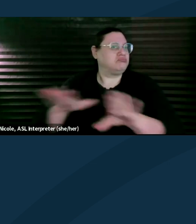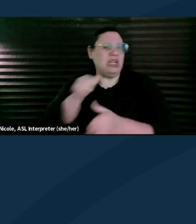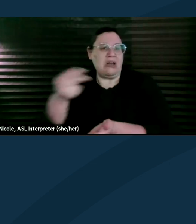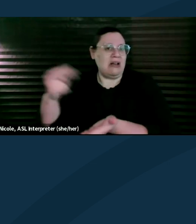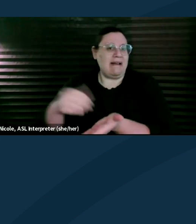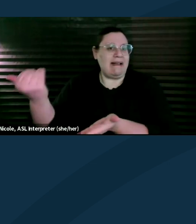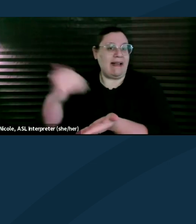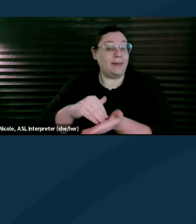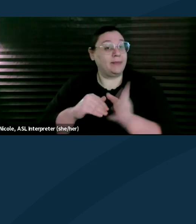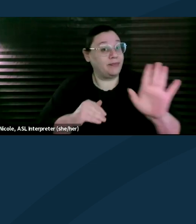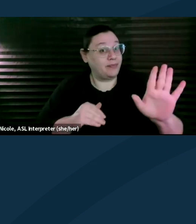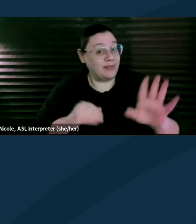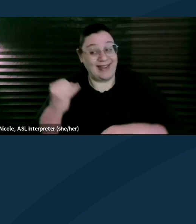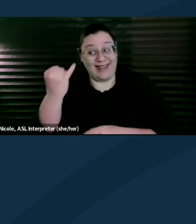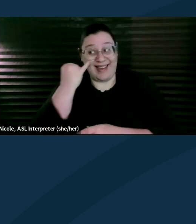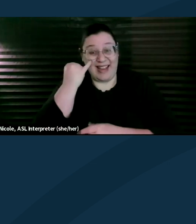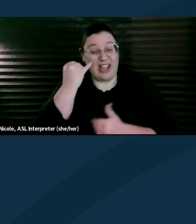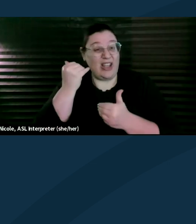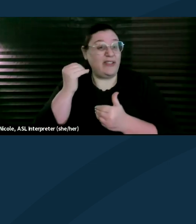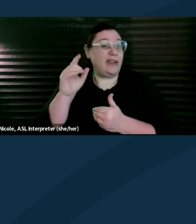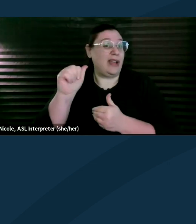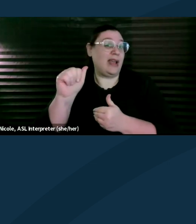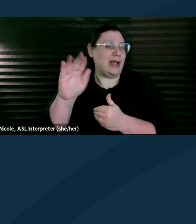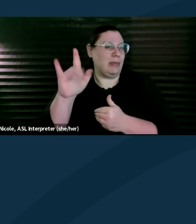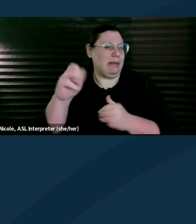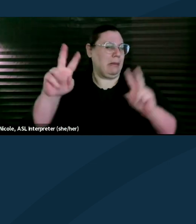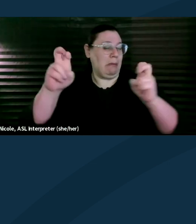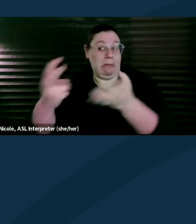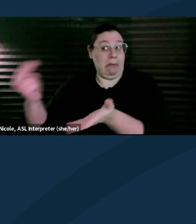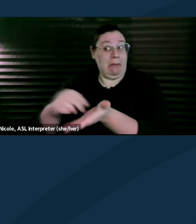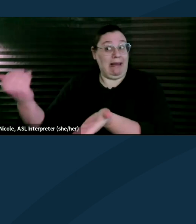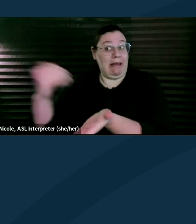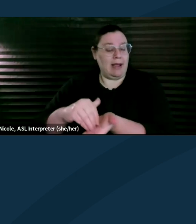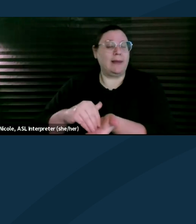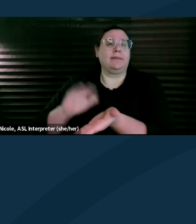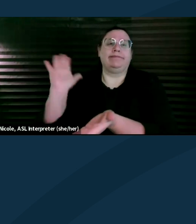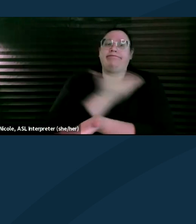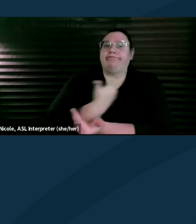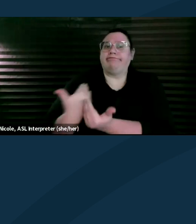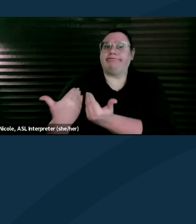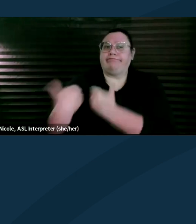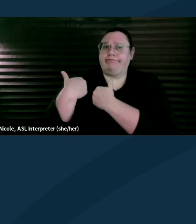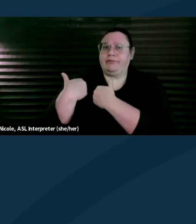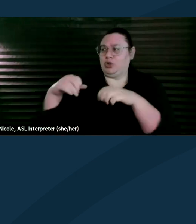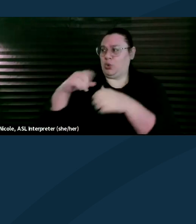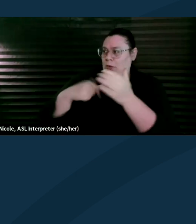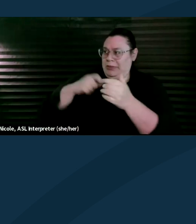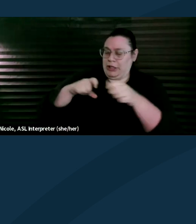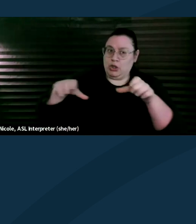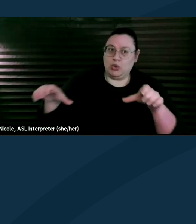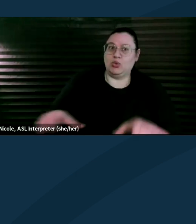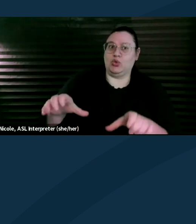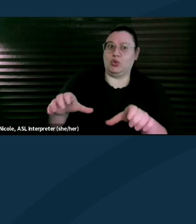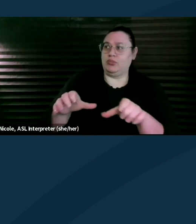But if it got back up again, it was going to be up to us to do what we need to do